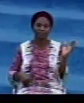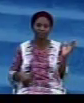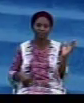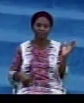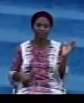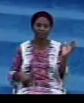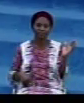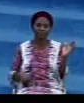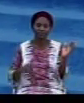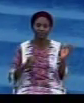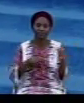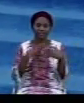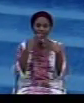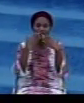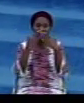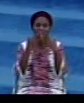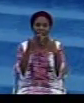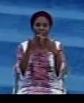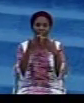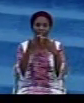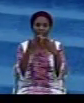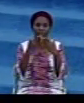Mo dupe lowo Olorun Oba.